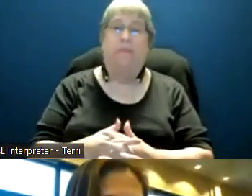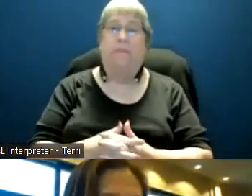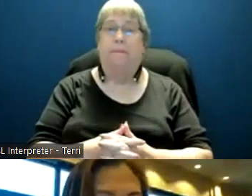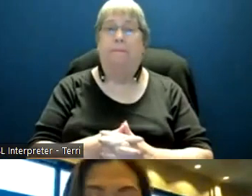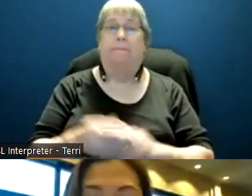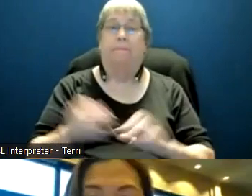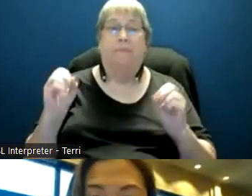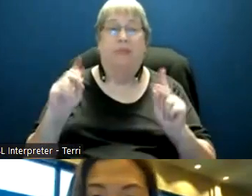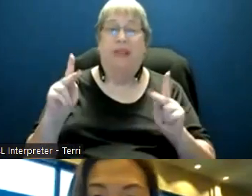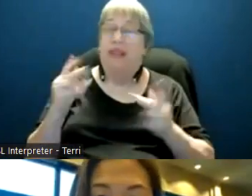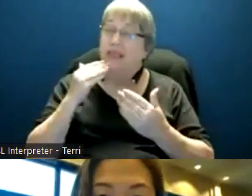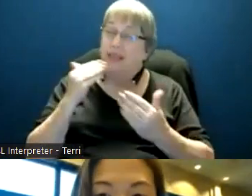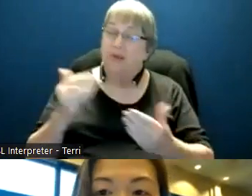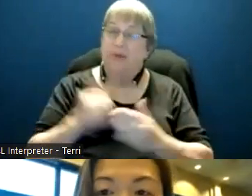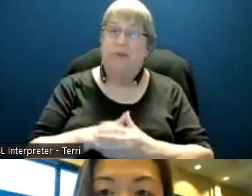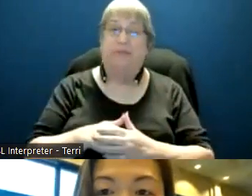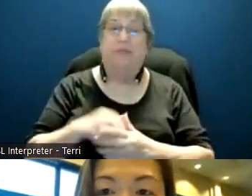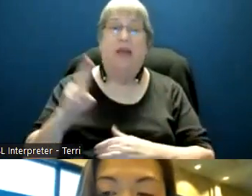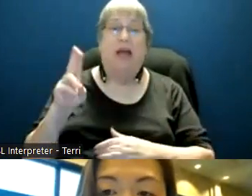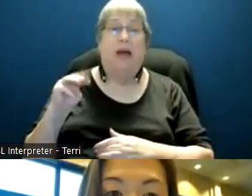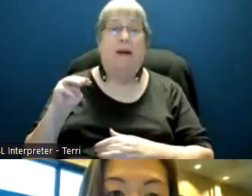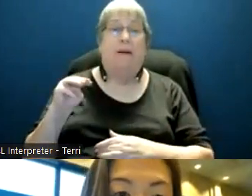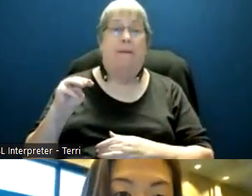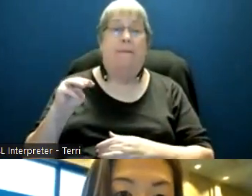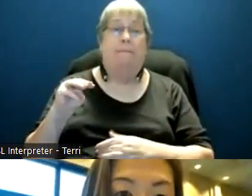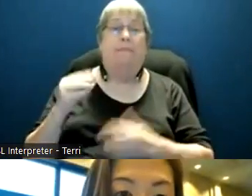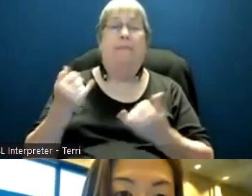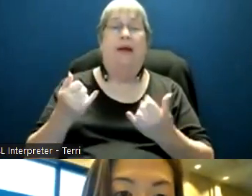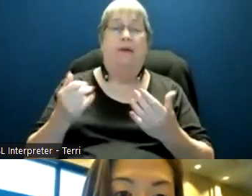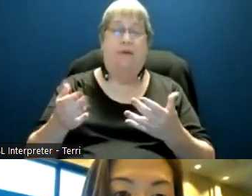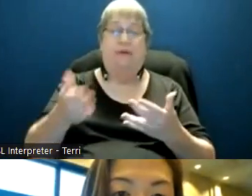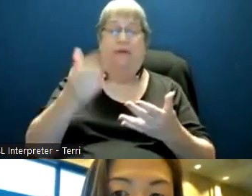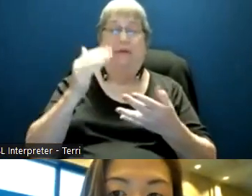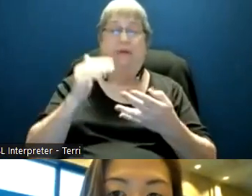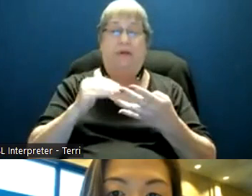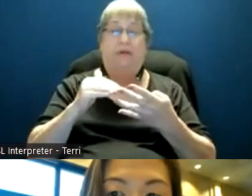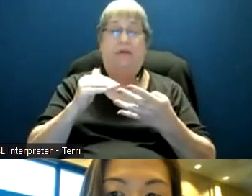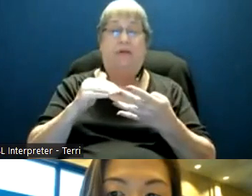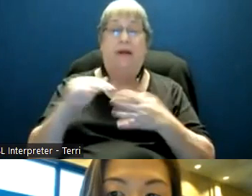Okay, thank you. Let's see, behavioral health.